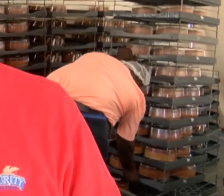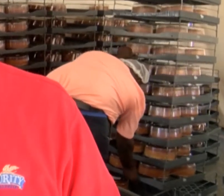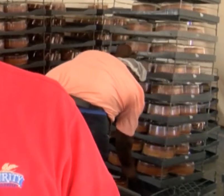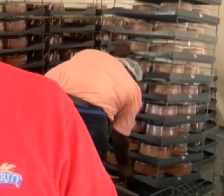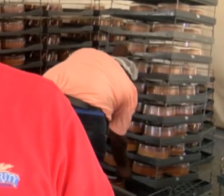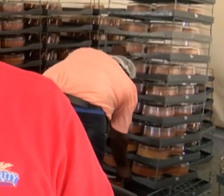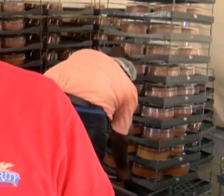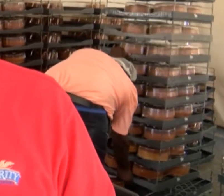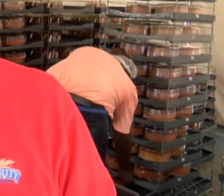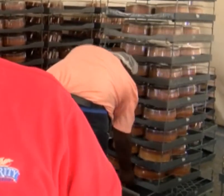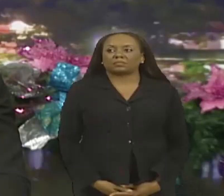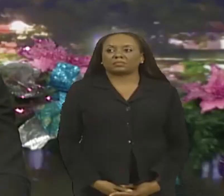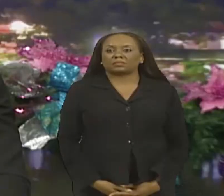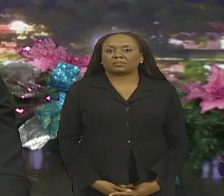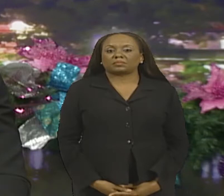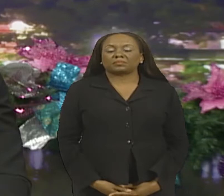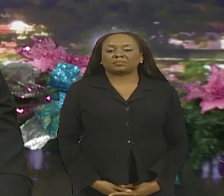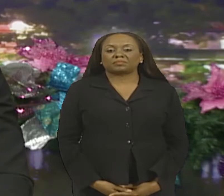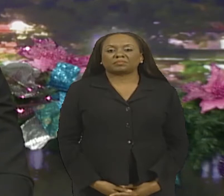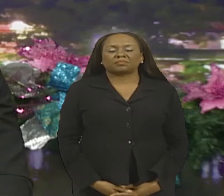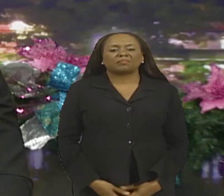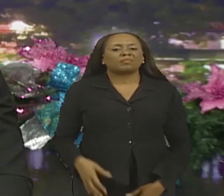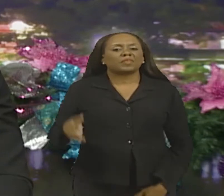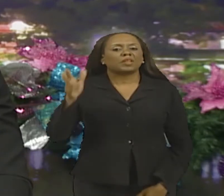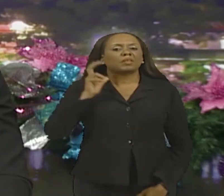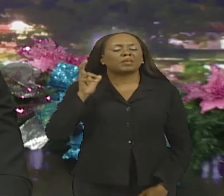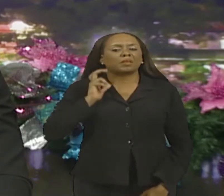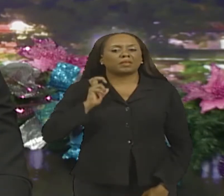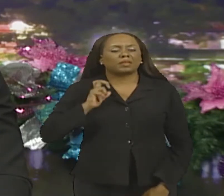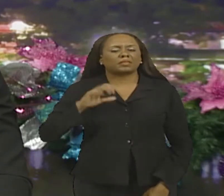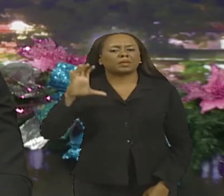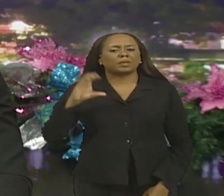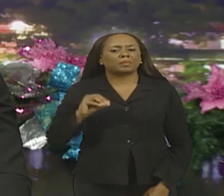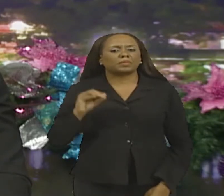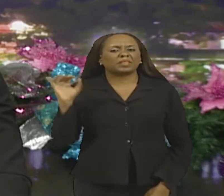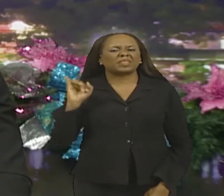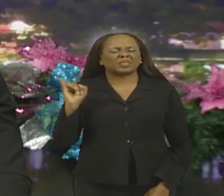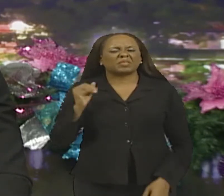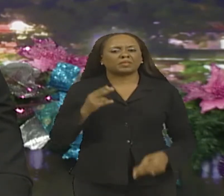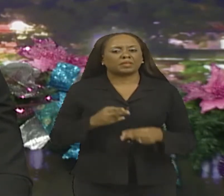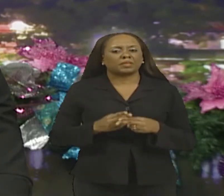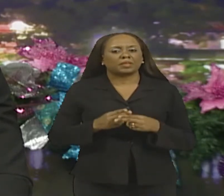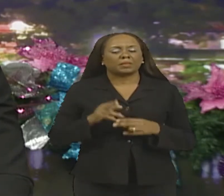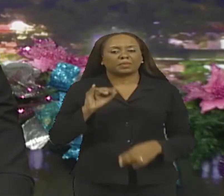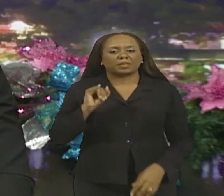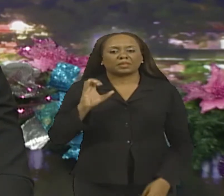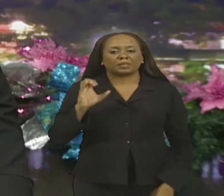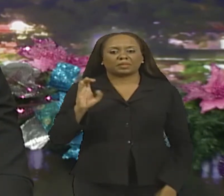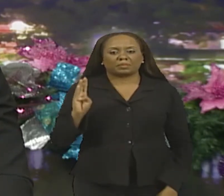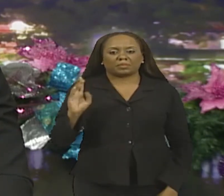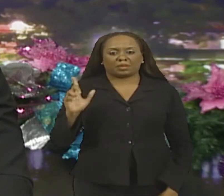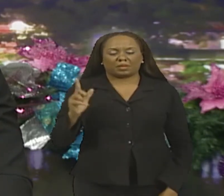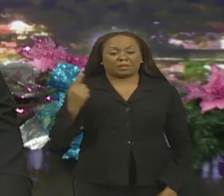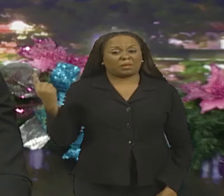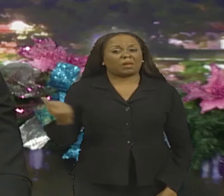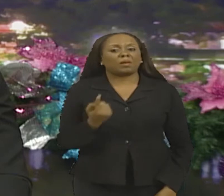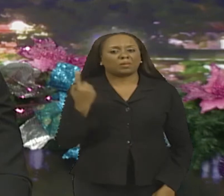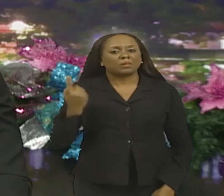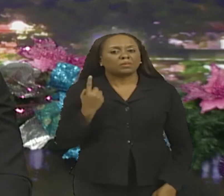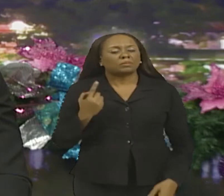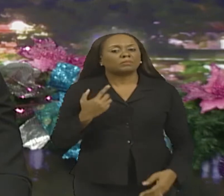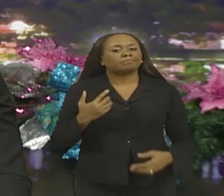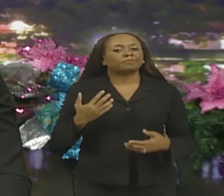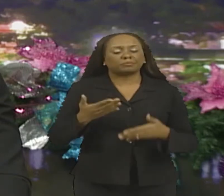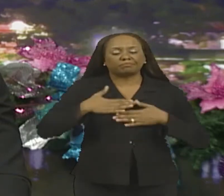product and the traffic as well. You've heard it many times, always there when you need us most. That's a tagline associated